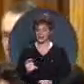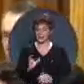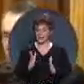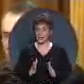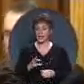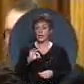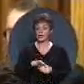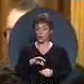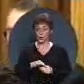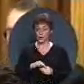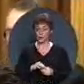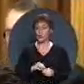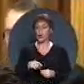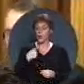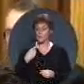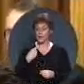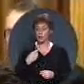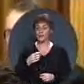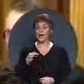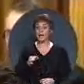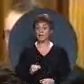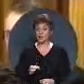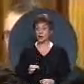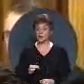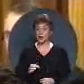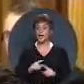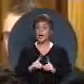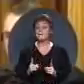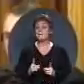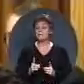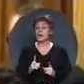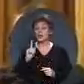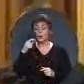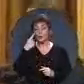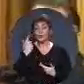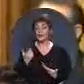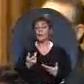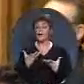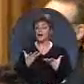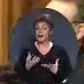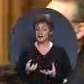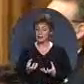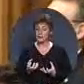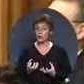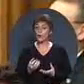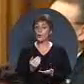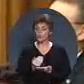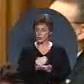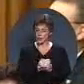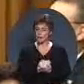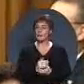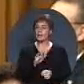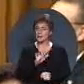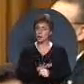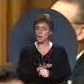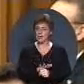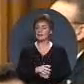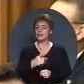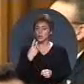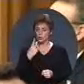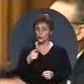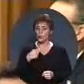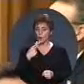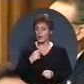Canadians elected a minority parliament, and this government is trying to ensure